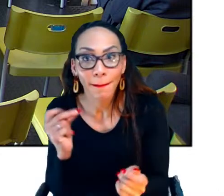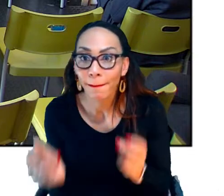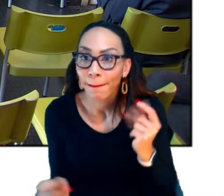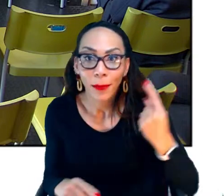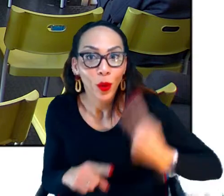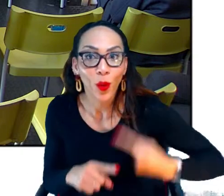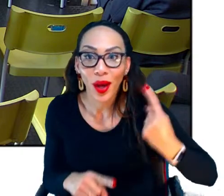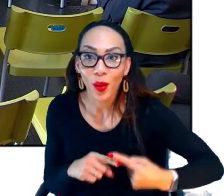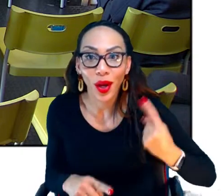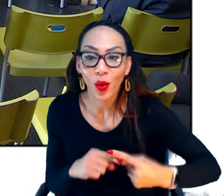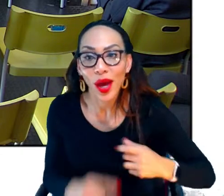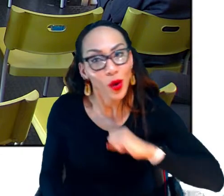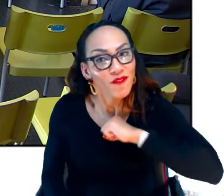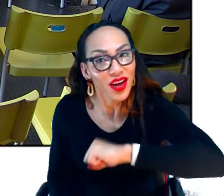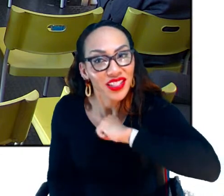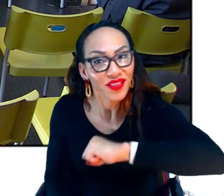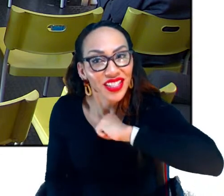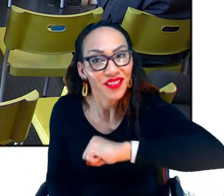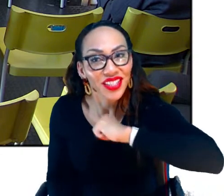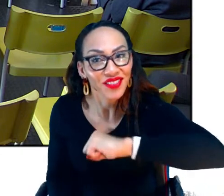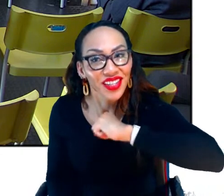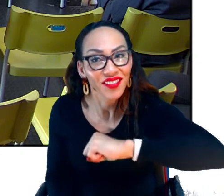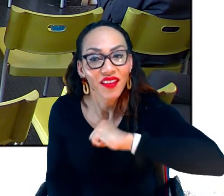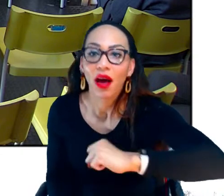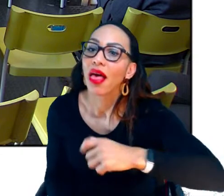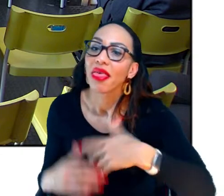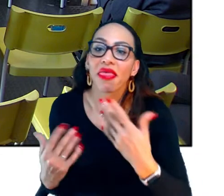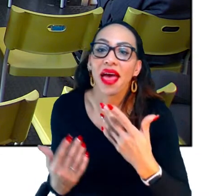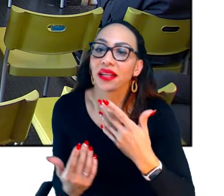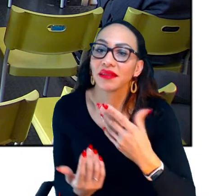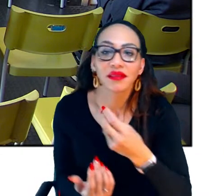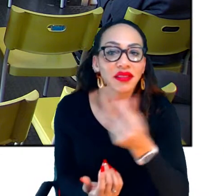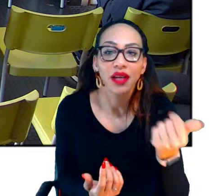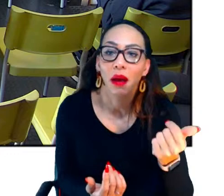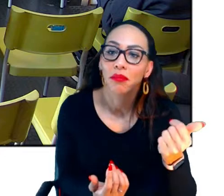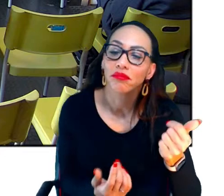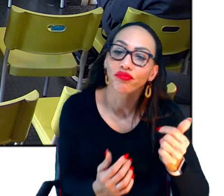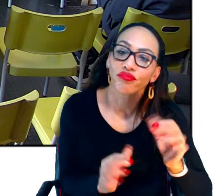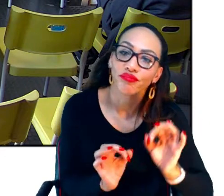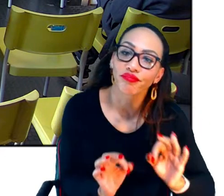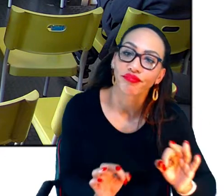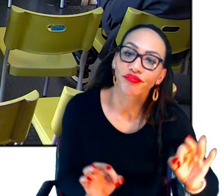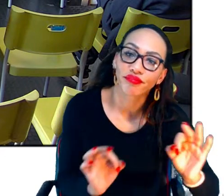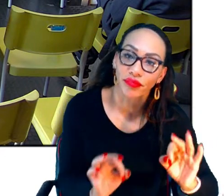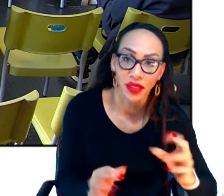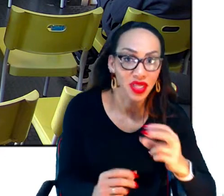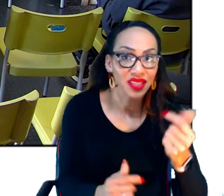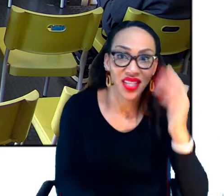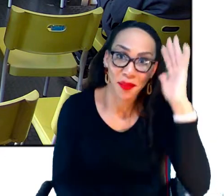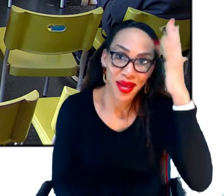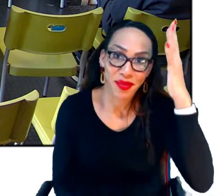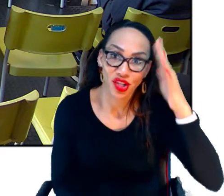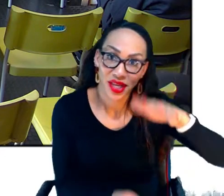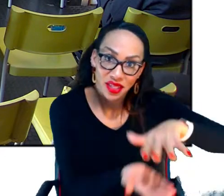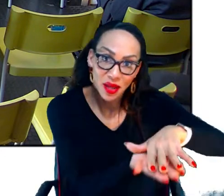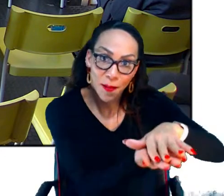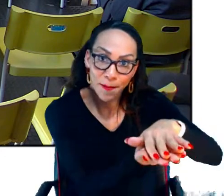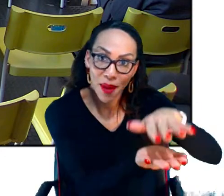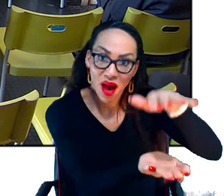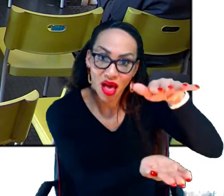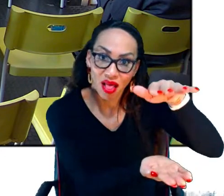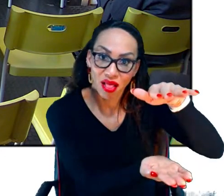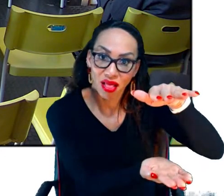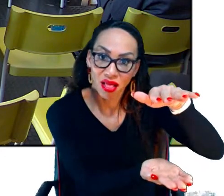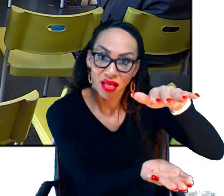take a while, and then I've got a pile of images which from the last 2 years, which kind of,